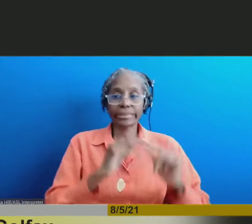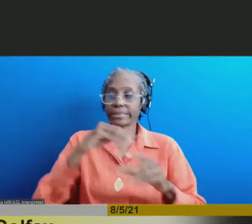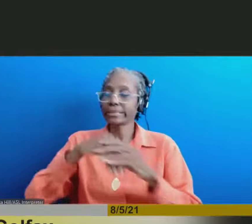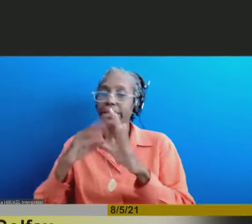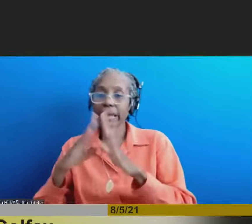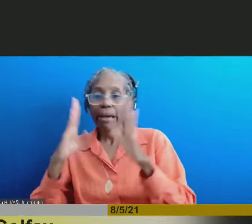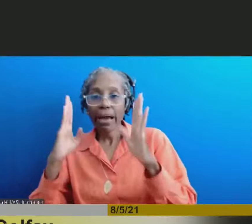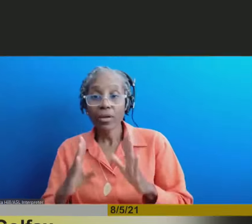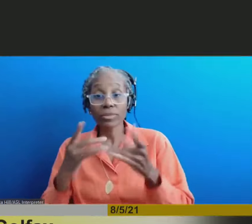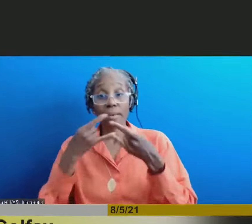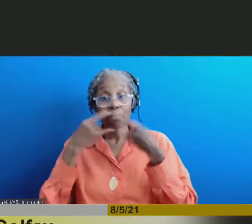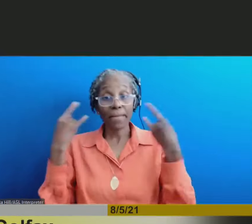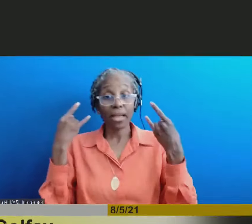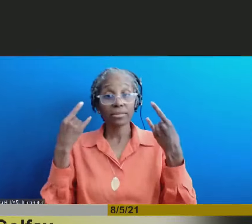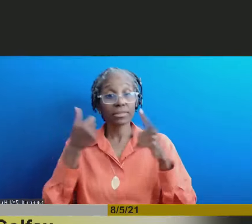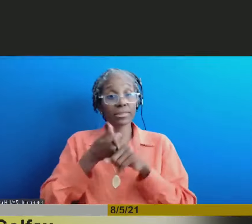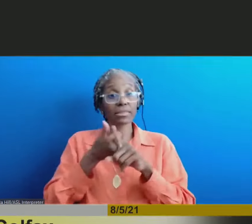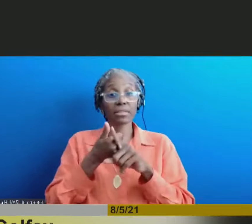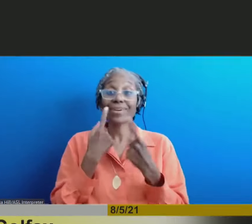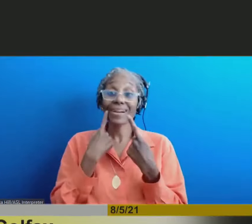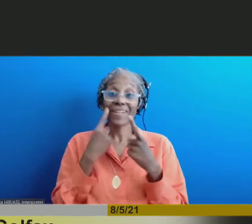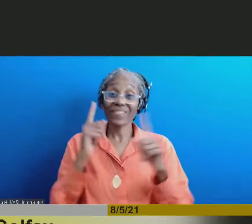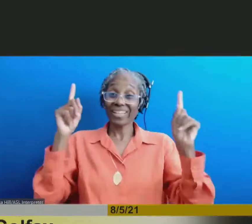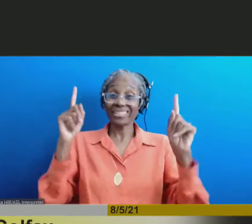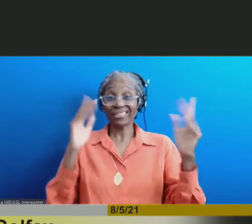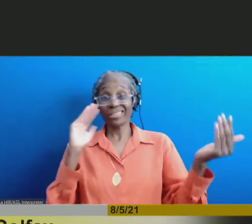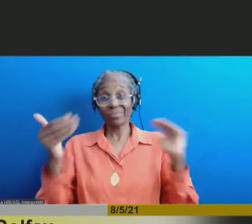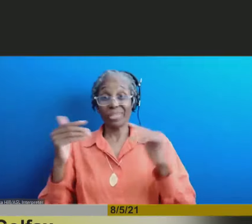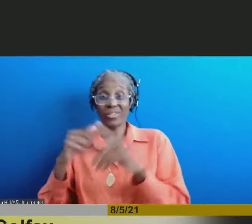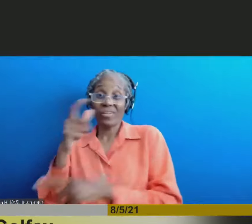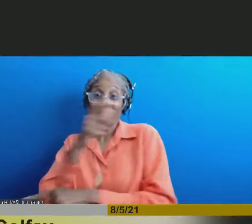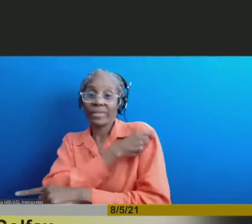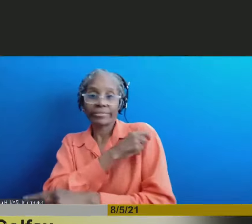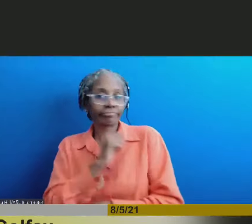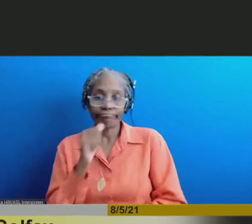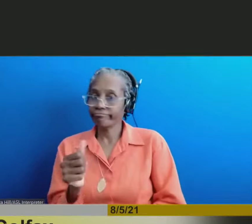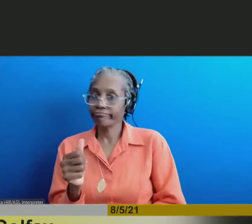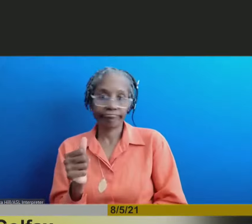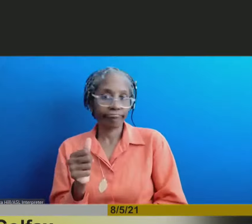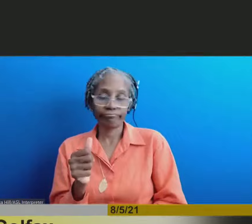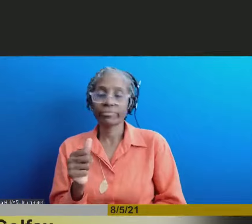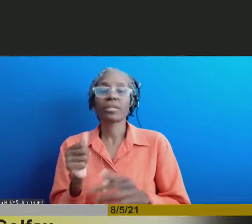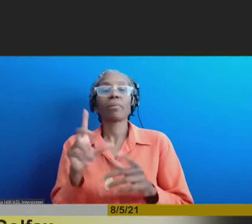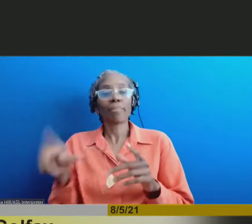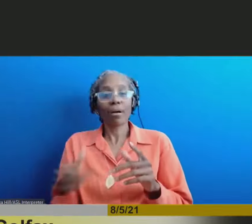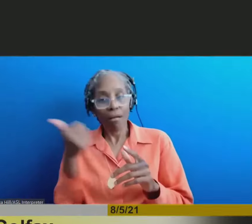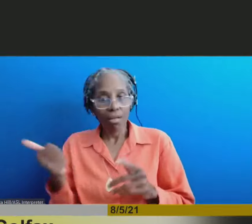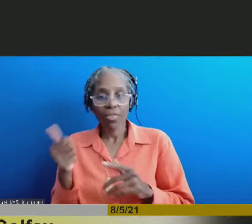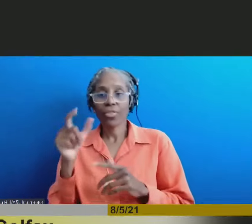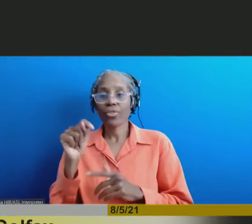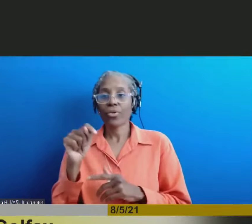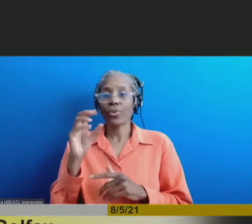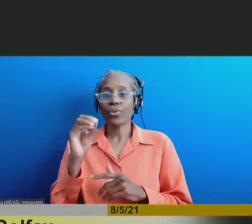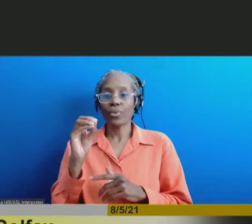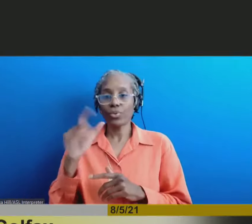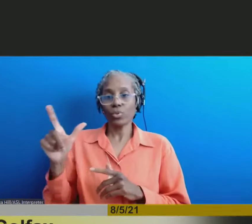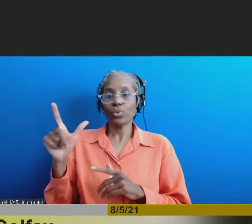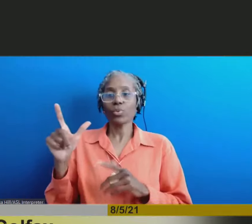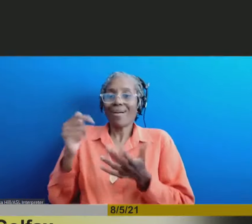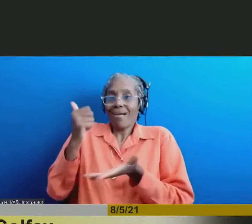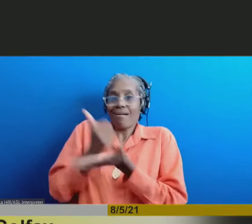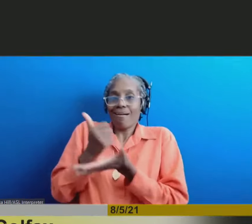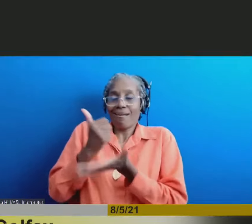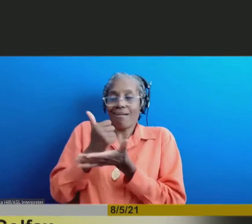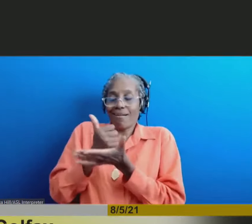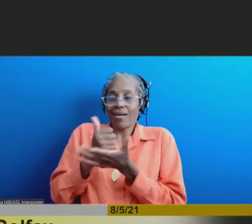important. The masks are not as effective as the vaccines, but they're another tool that we know works to slow the spread of